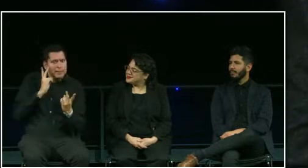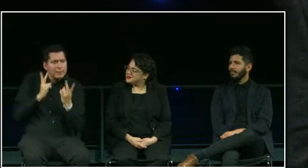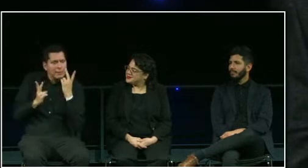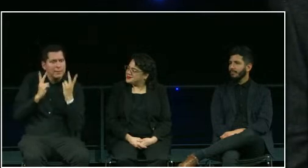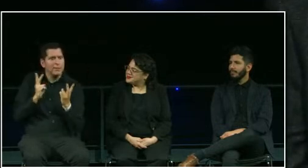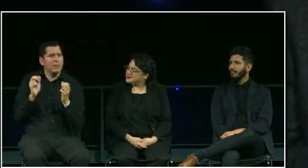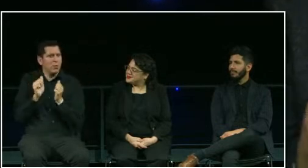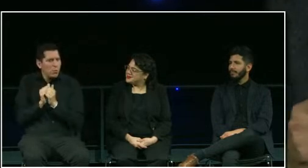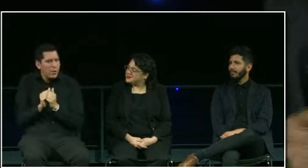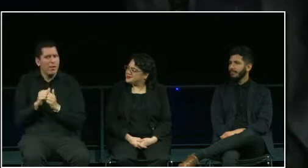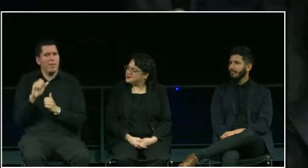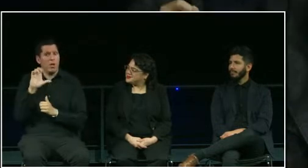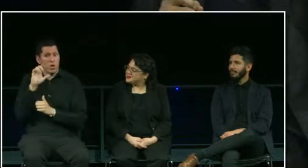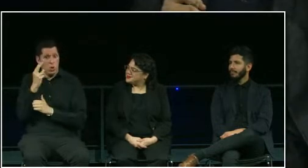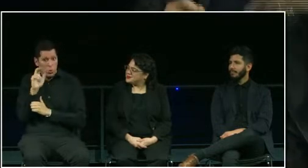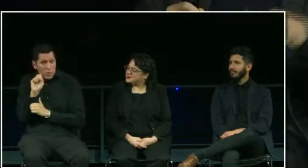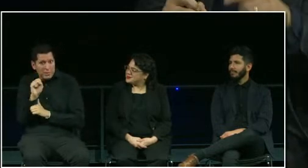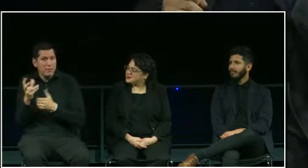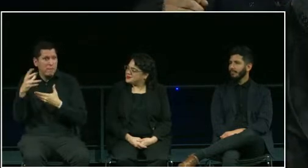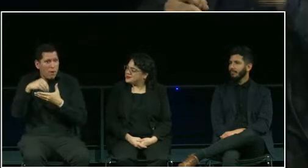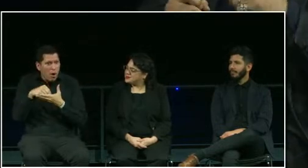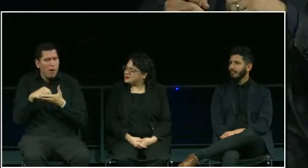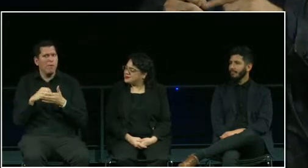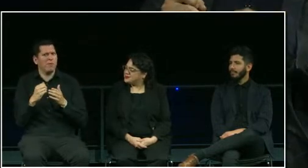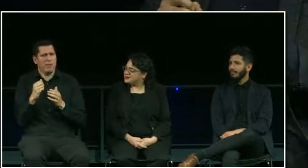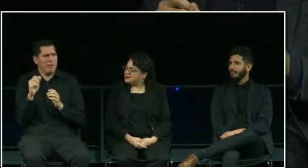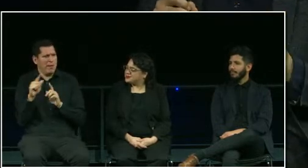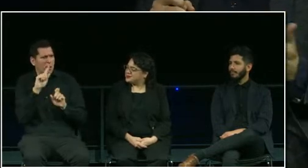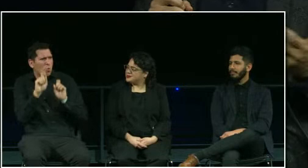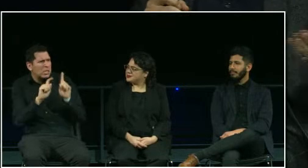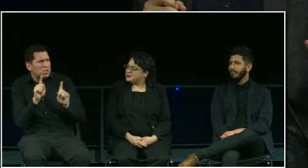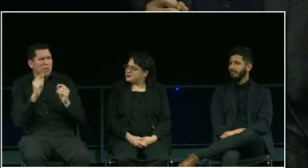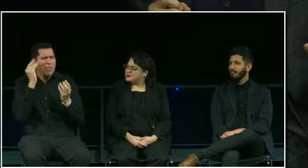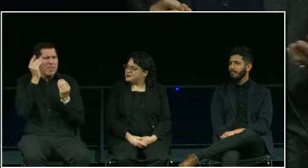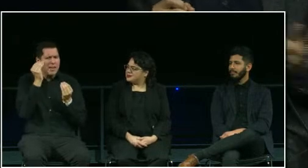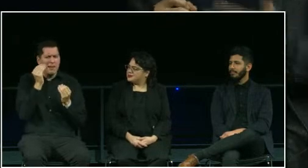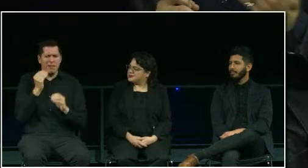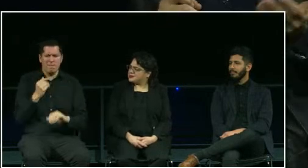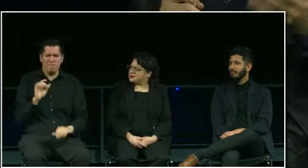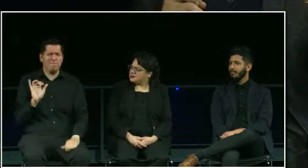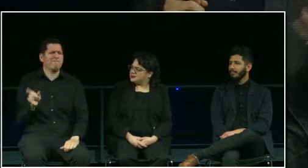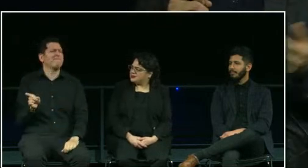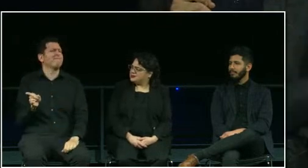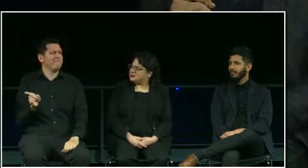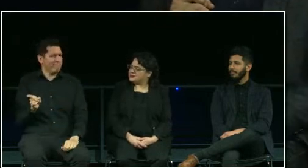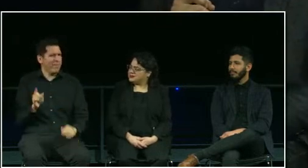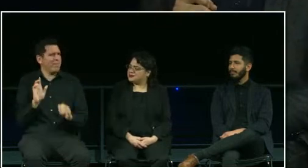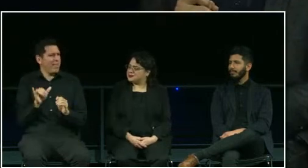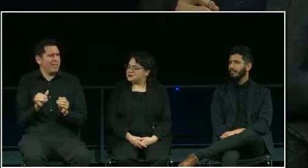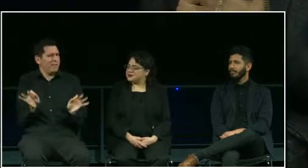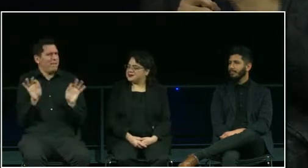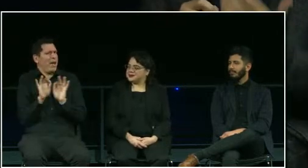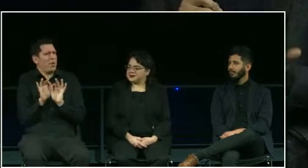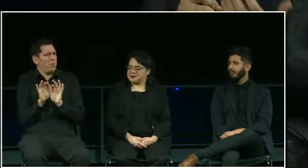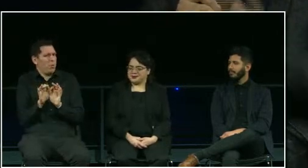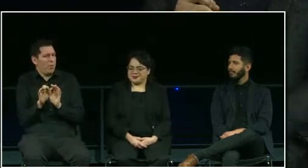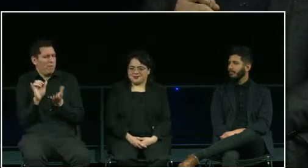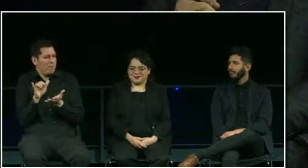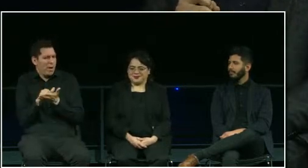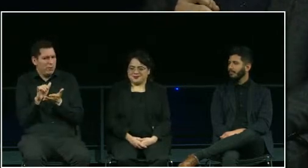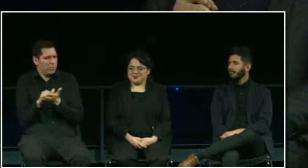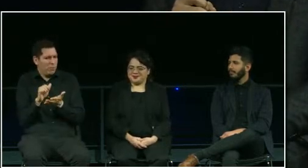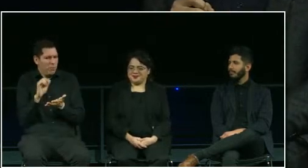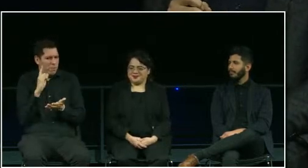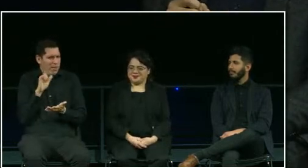to see Chris work and get to see Chris ask questions and think, it's like, man, that's invaluable stuff. That was incredible for